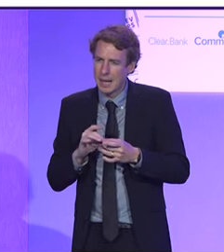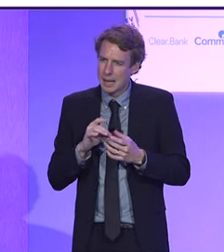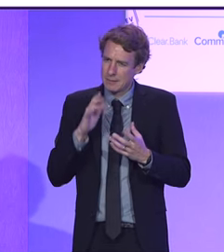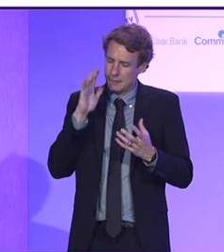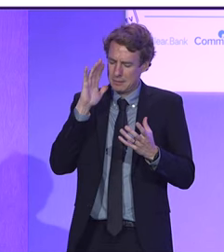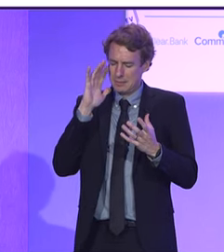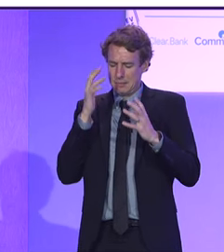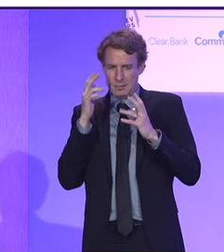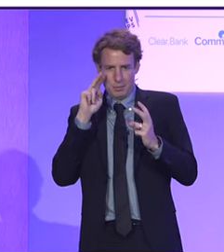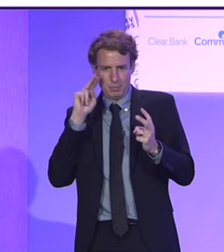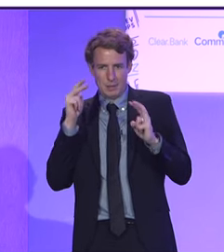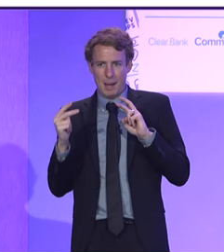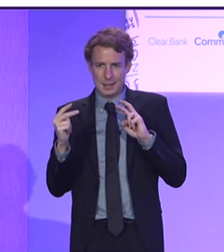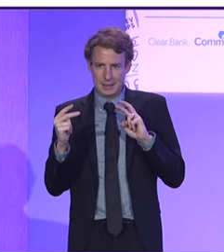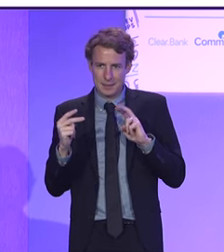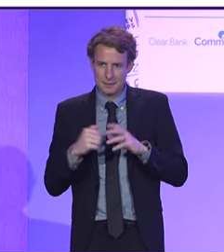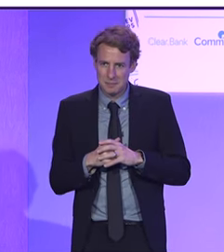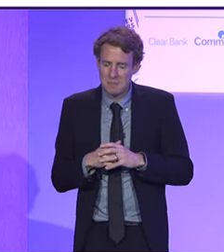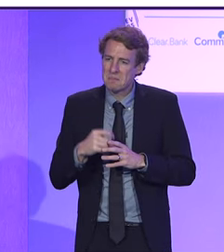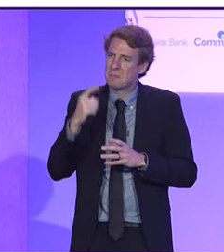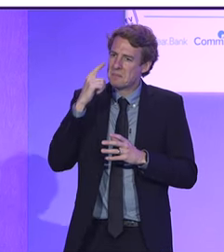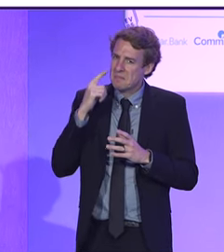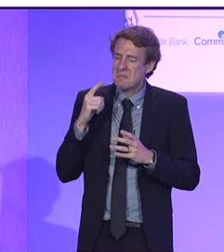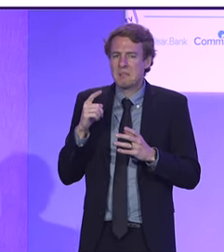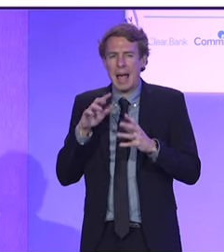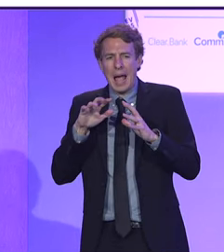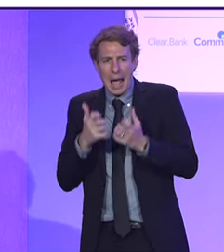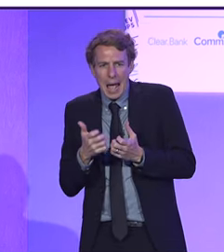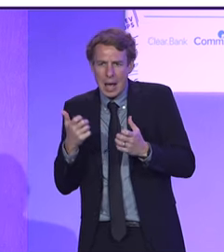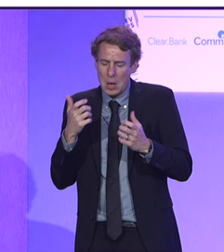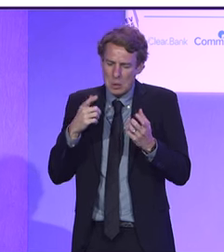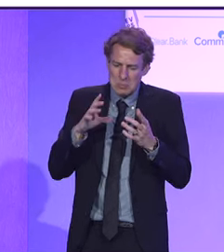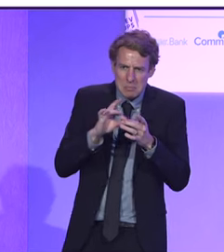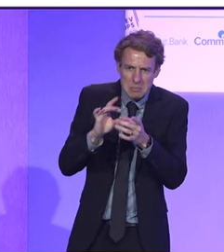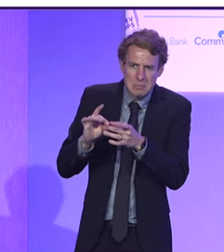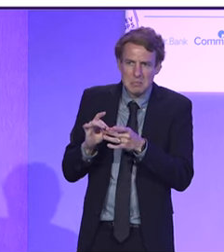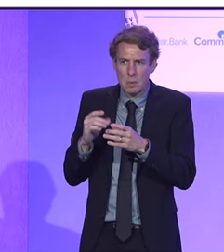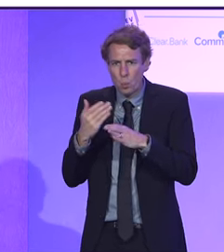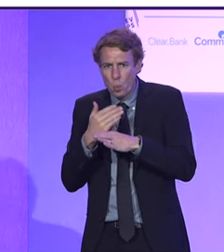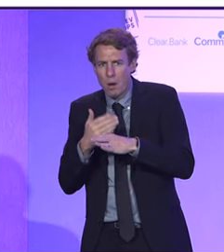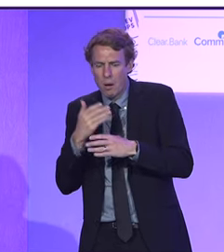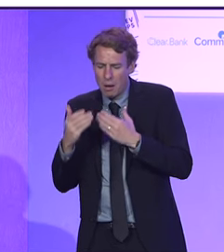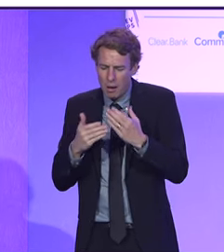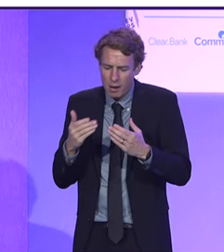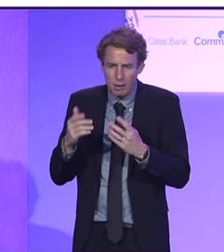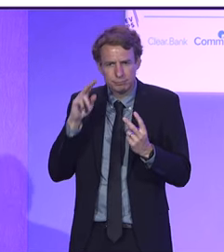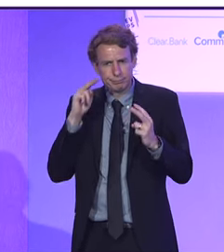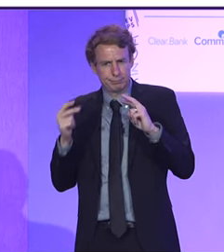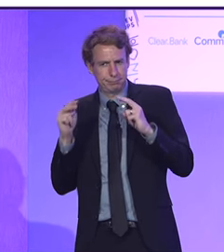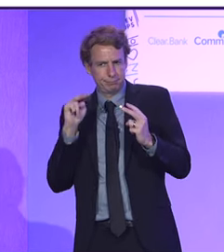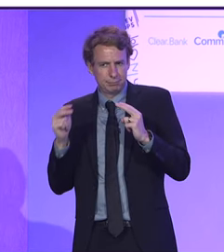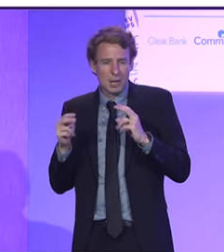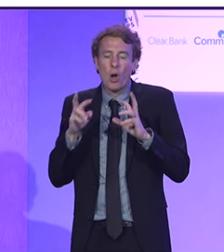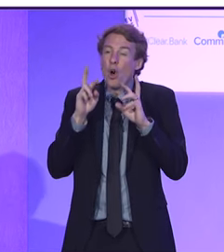how things work. And after this talk, I hope that you'll leave with a new understanding, a new language, and a